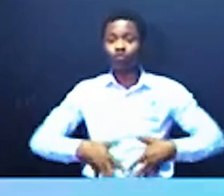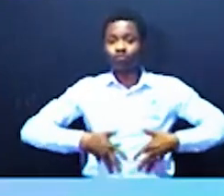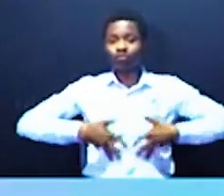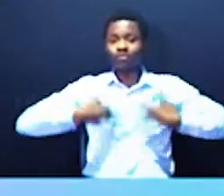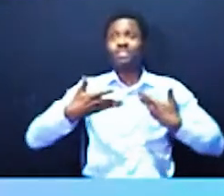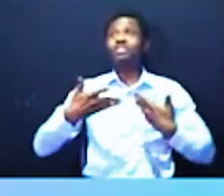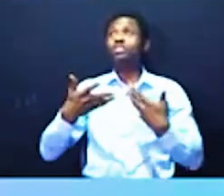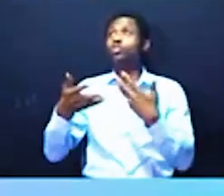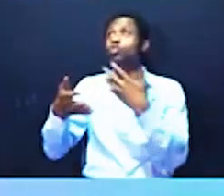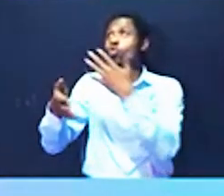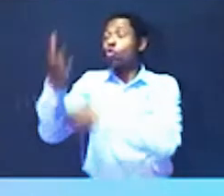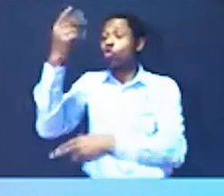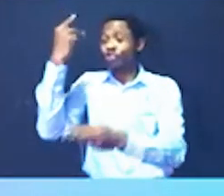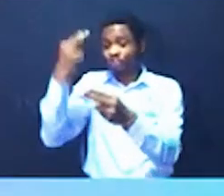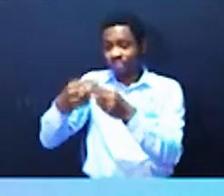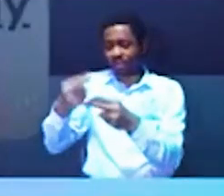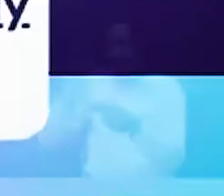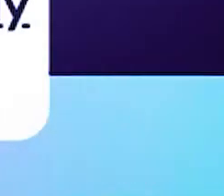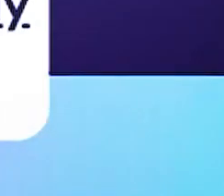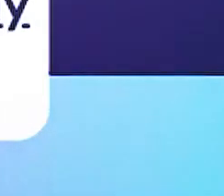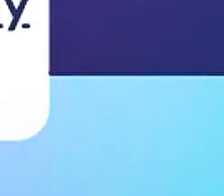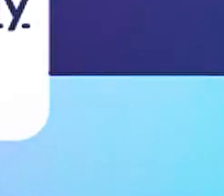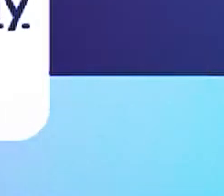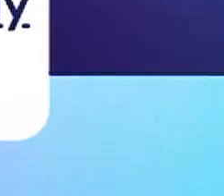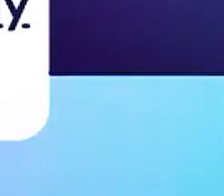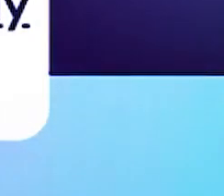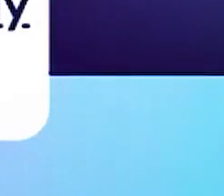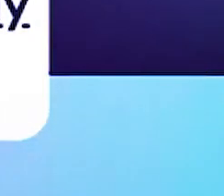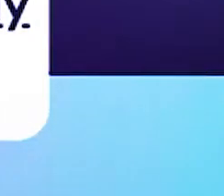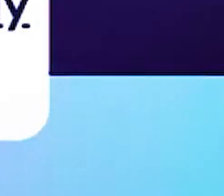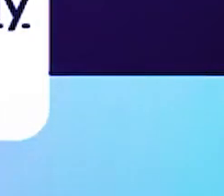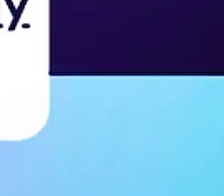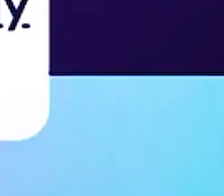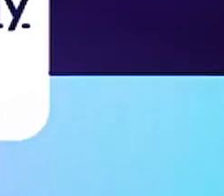of the Lord must turn away from